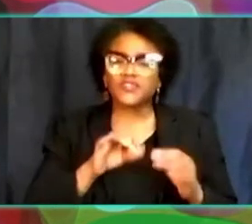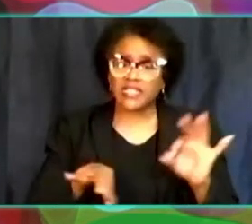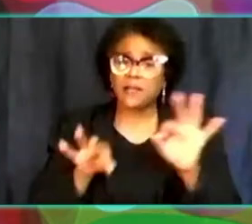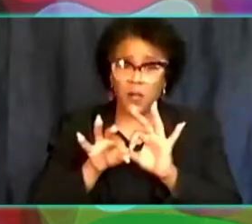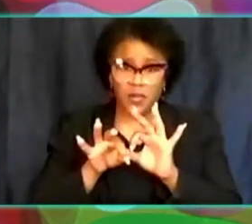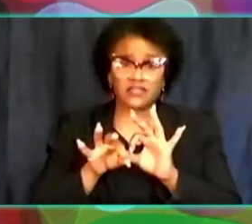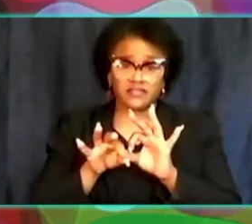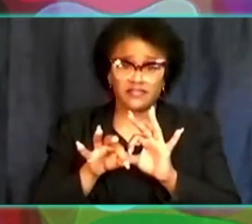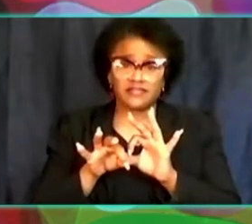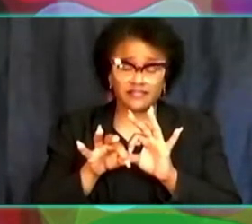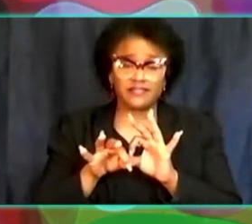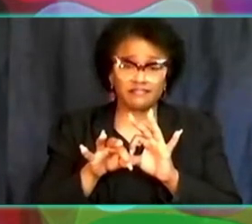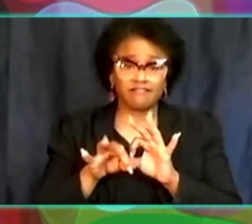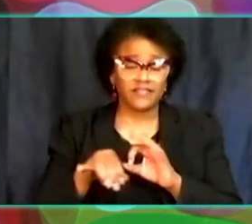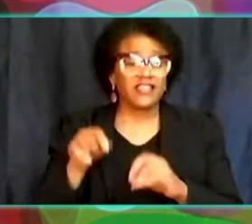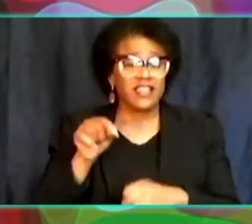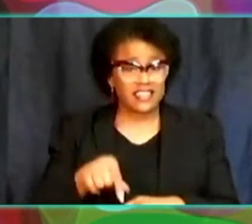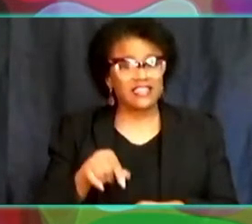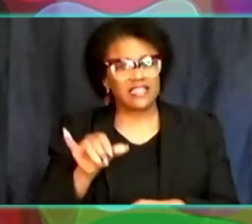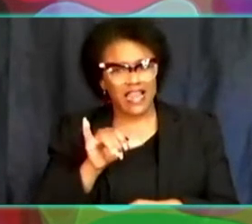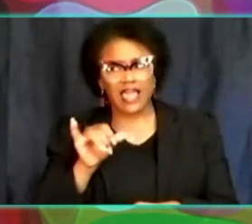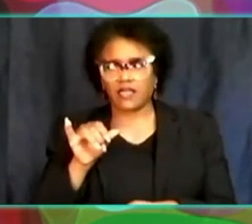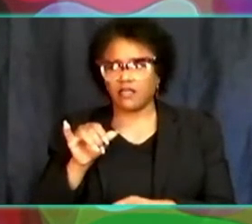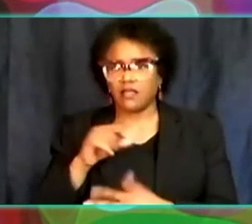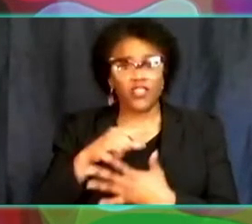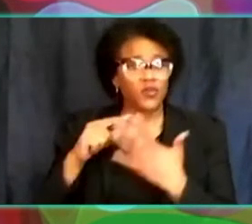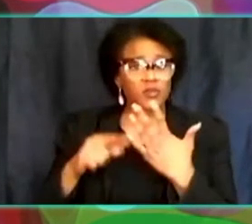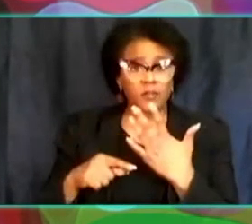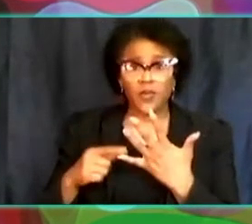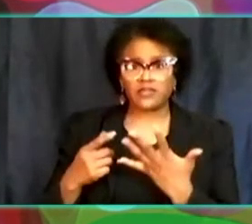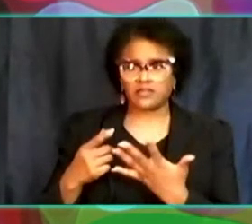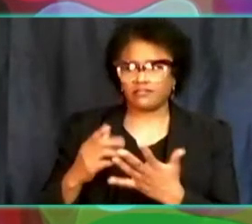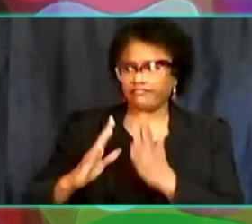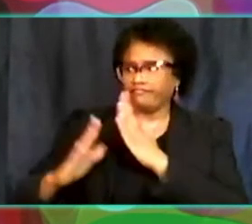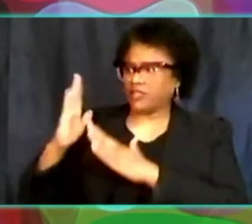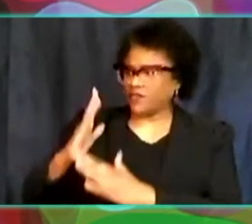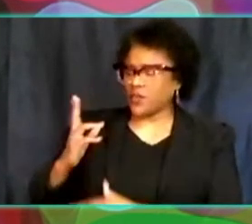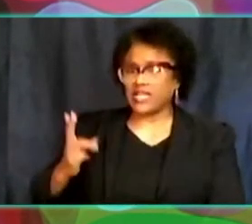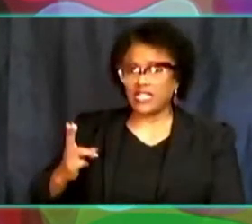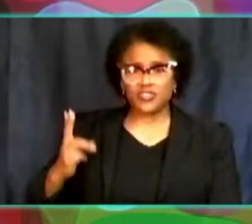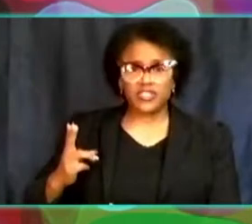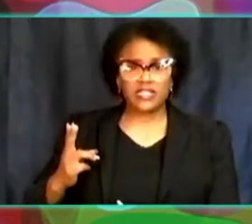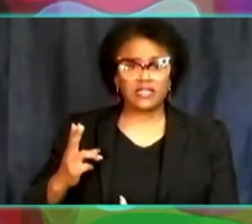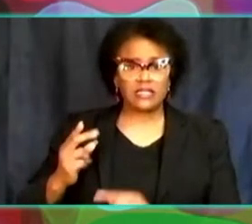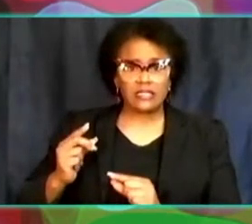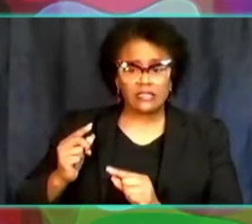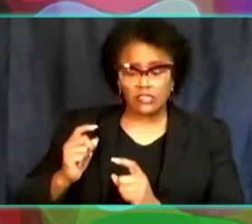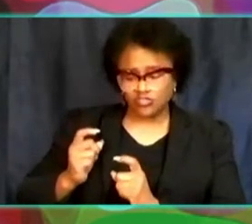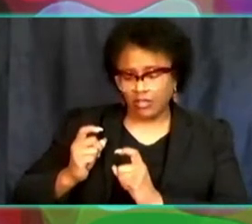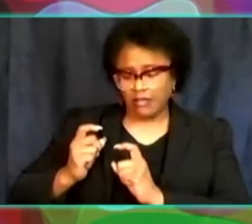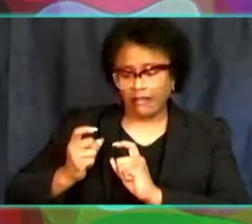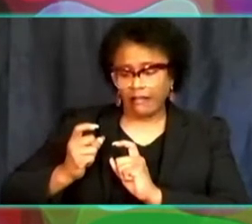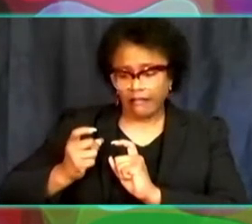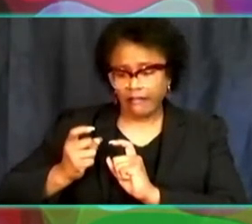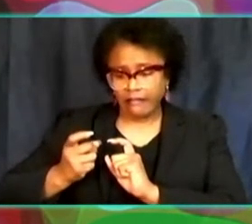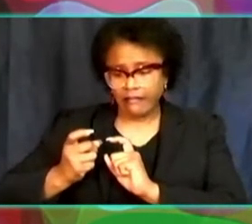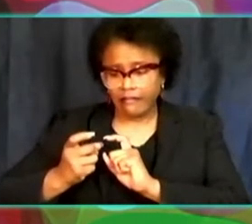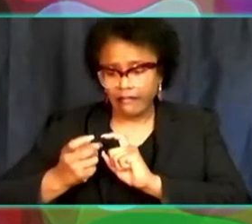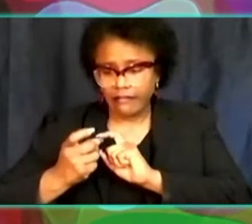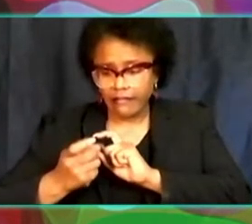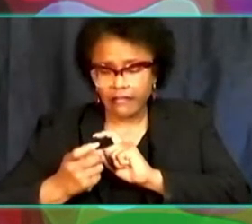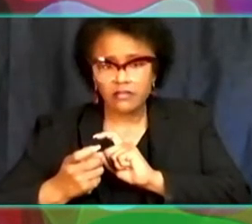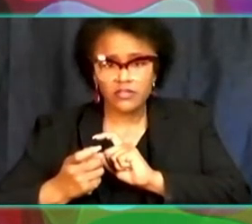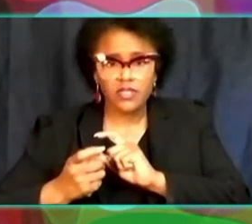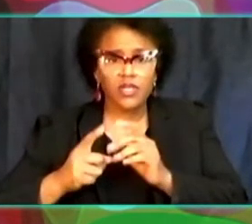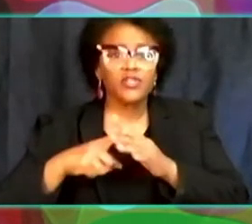a like those points in history where like incremental change like kind of